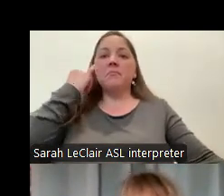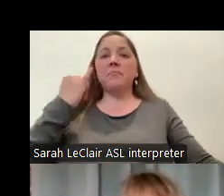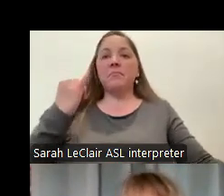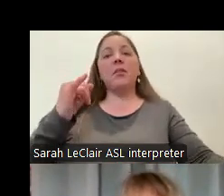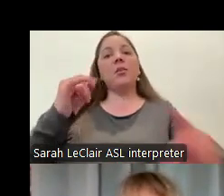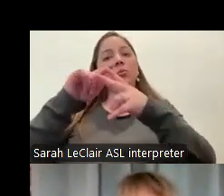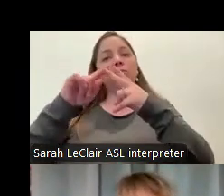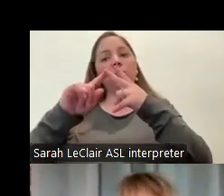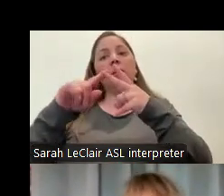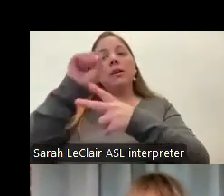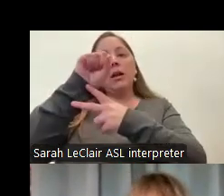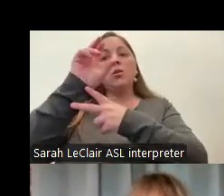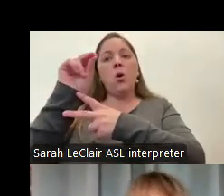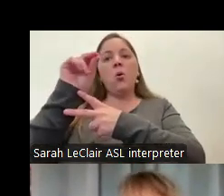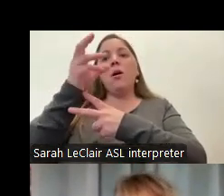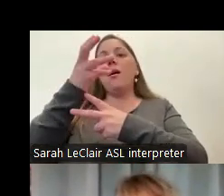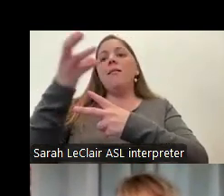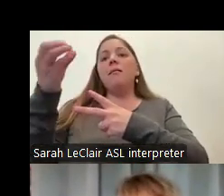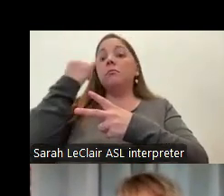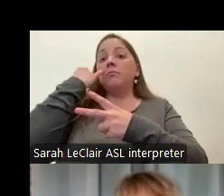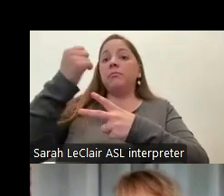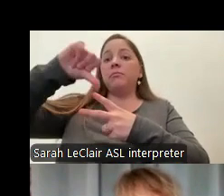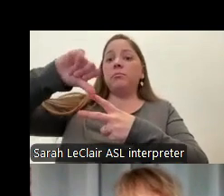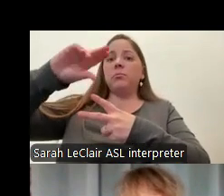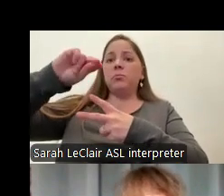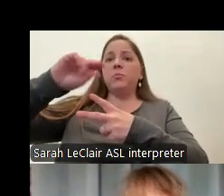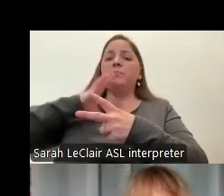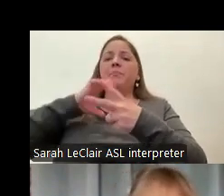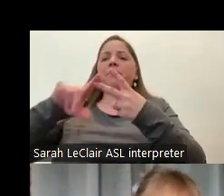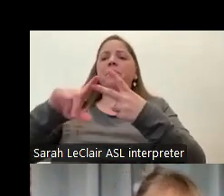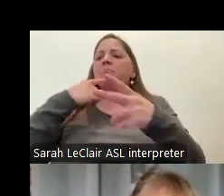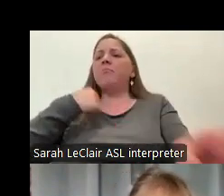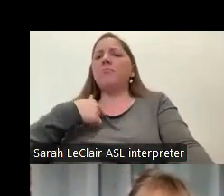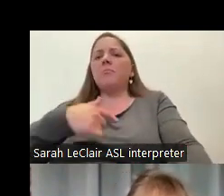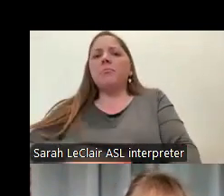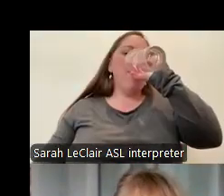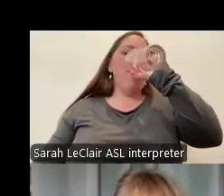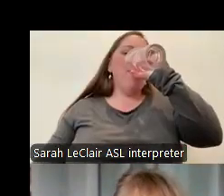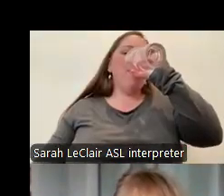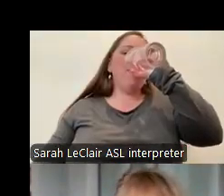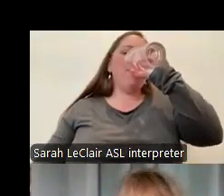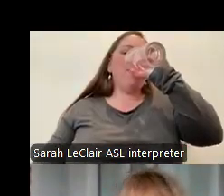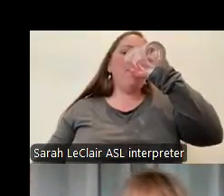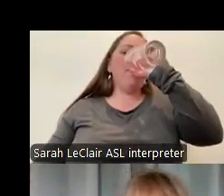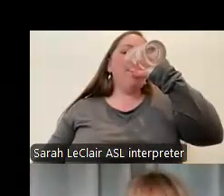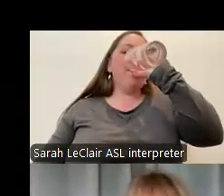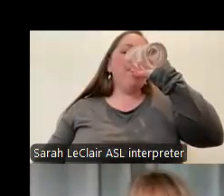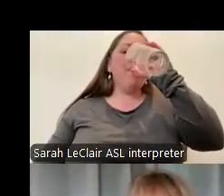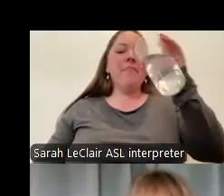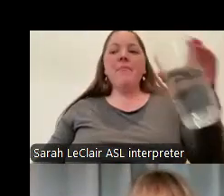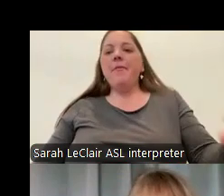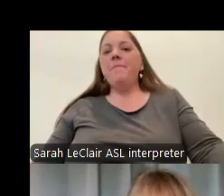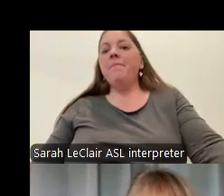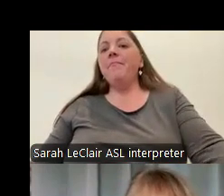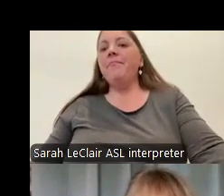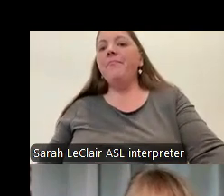then. So yes or no. And then even if you vote no, go ahead and let us know what level, just in case. Oh, great. Thank you, Annette. She